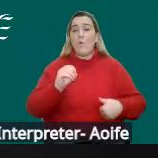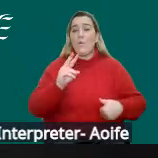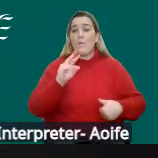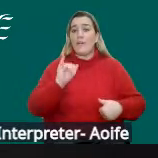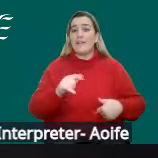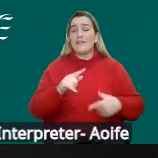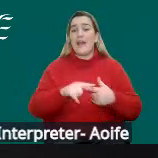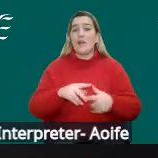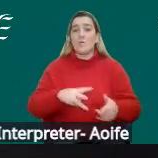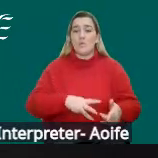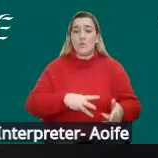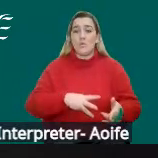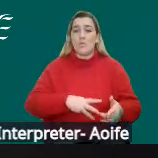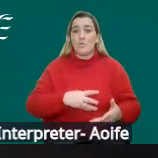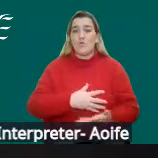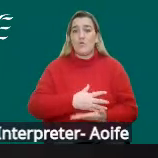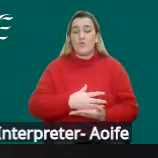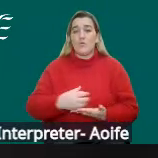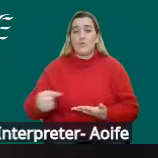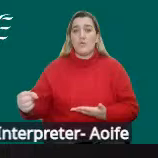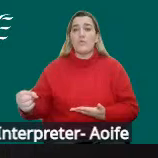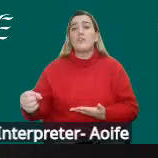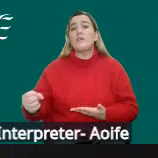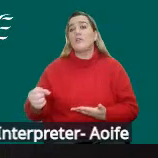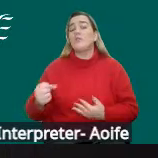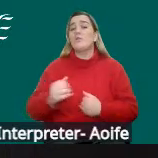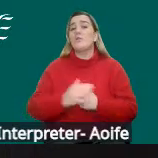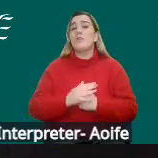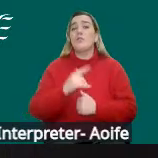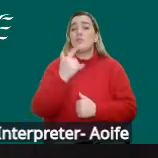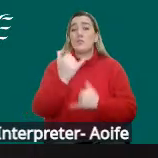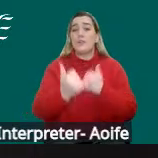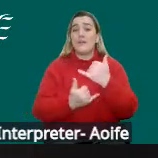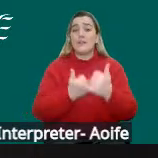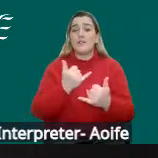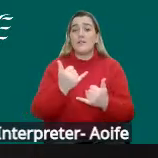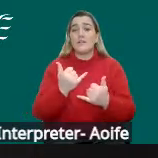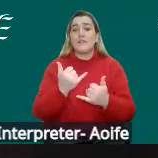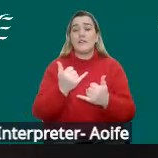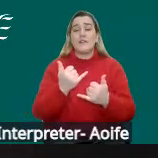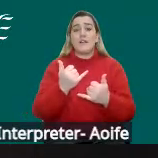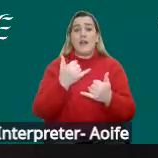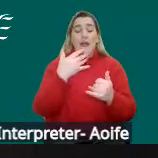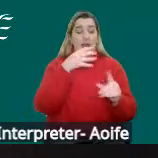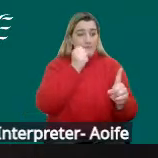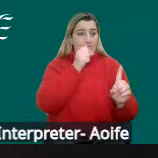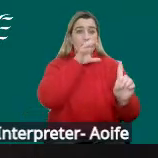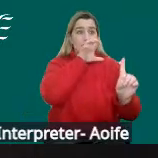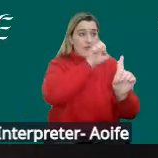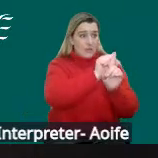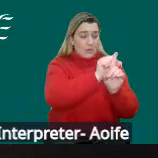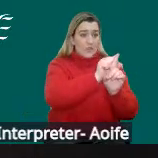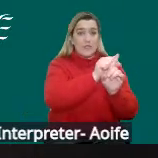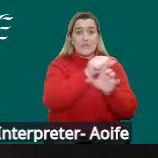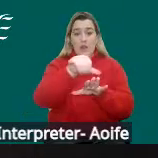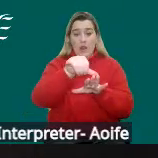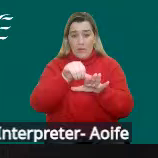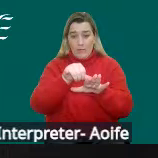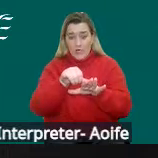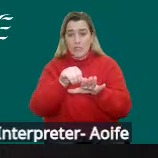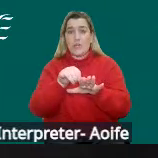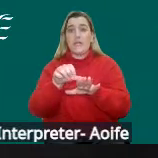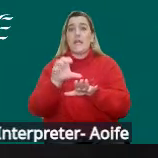So for 2 years, I went from diagnosis to operation to chemo to